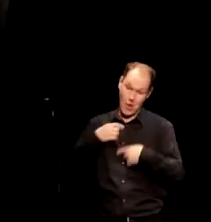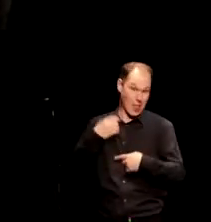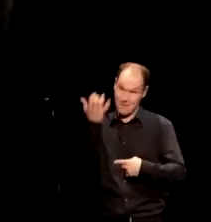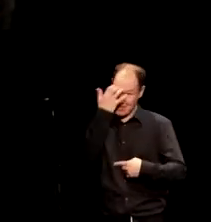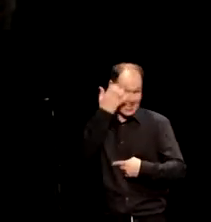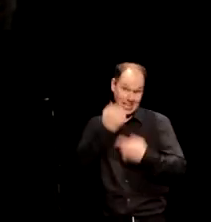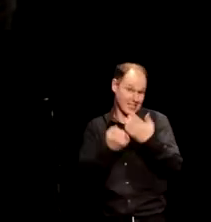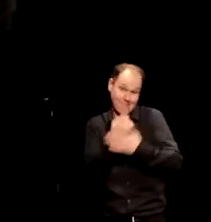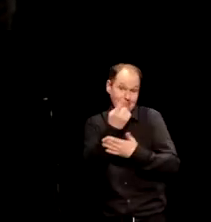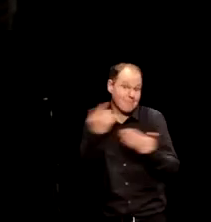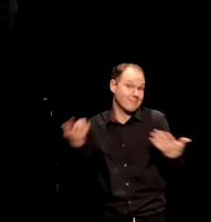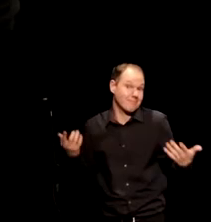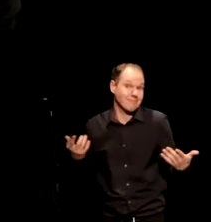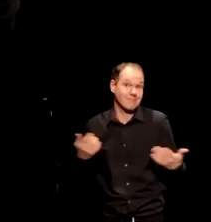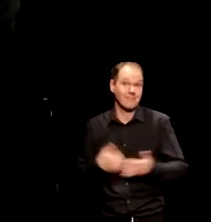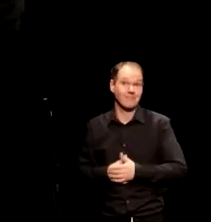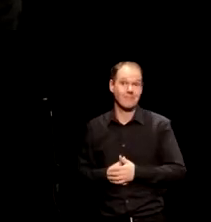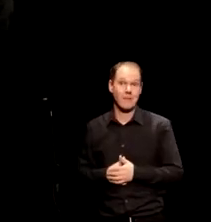no?